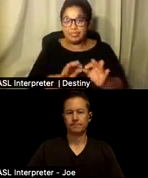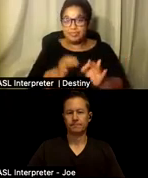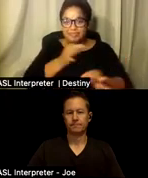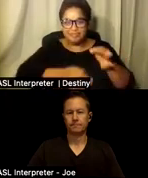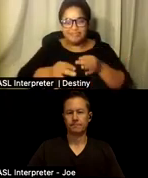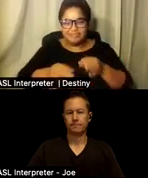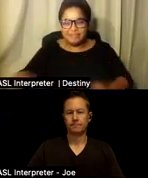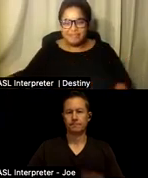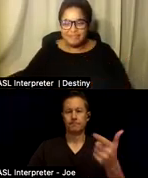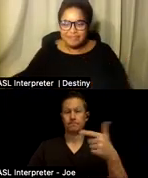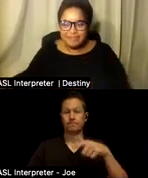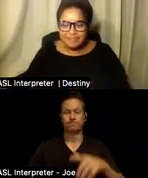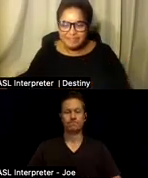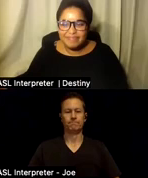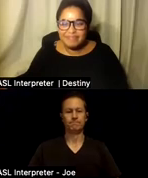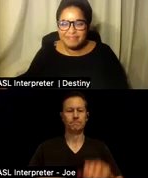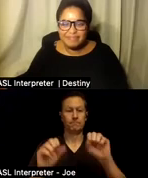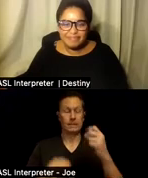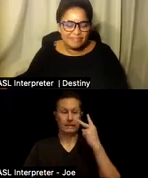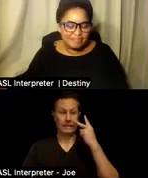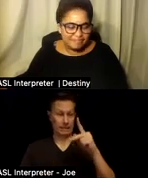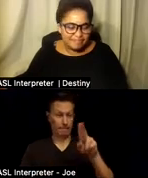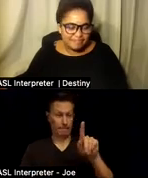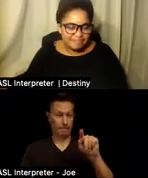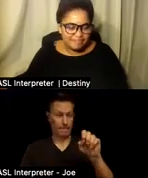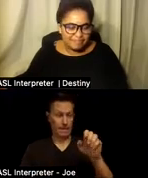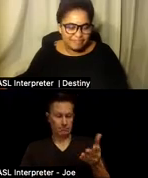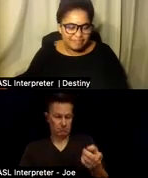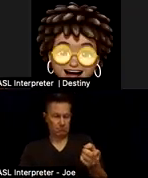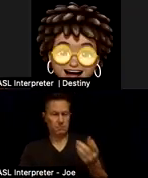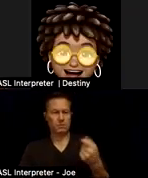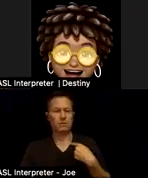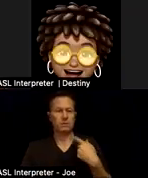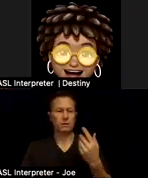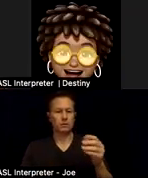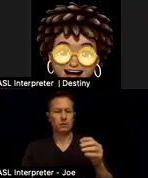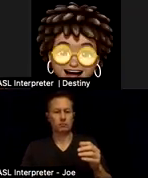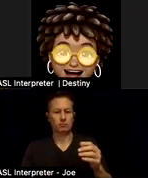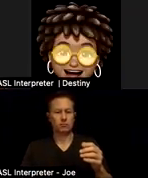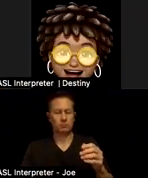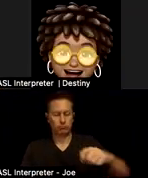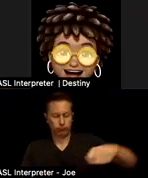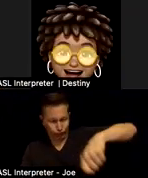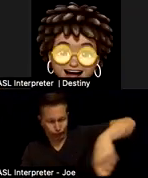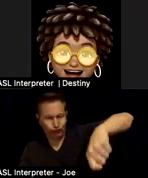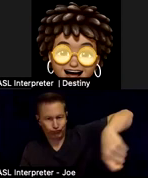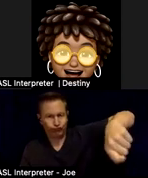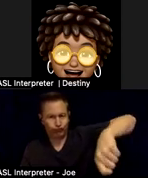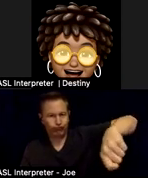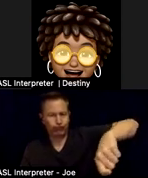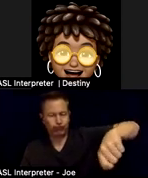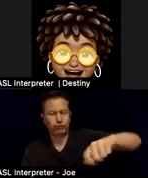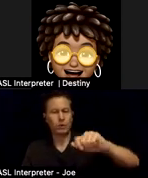You can see the putty itself right here. And so we're going to want to use this fairly generously on the bottom of these, because this will prevent the TV